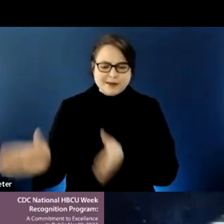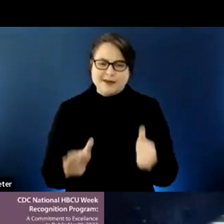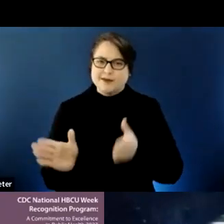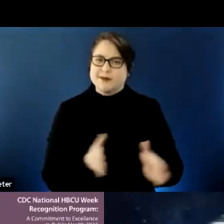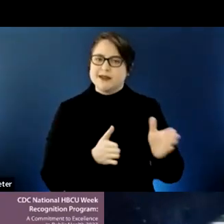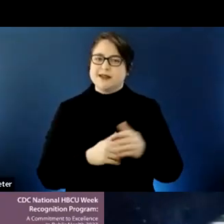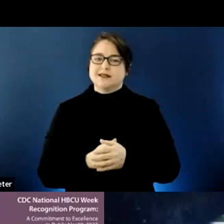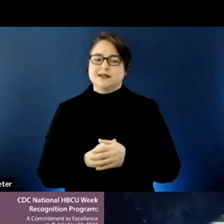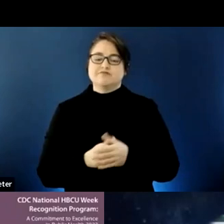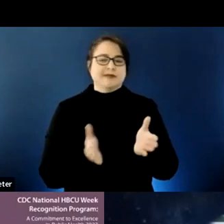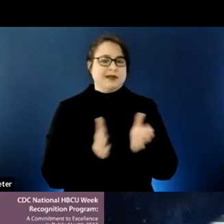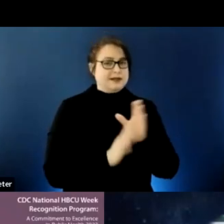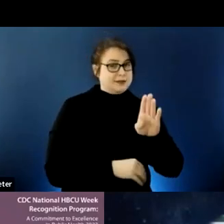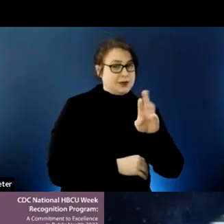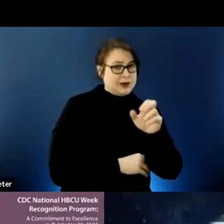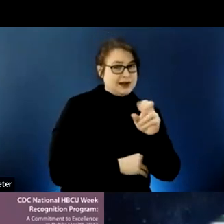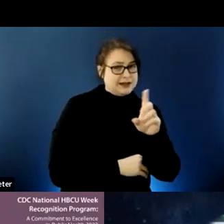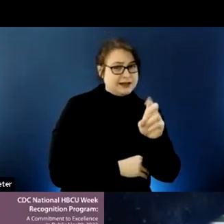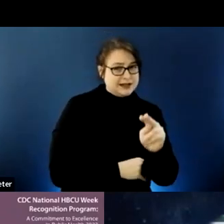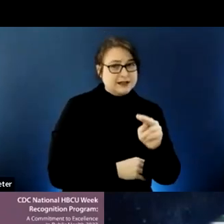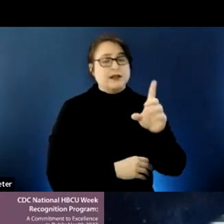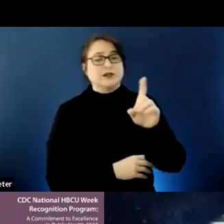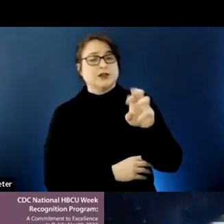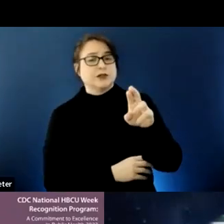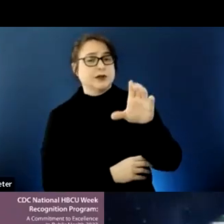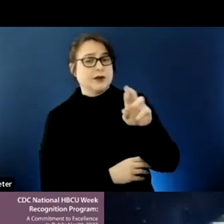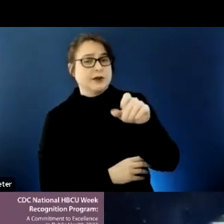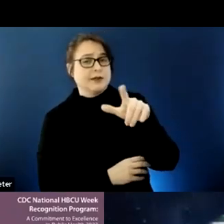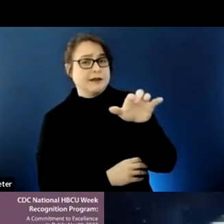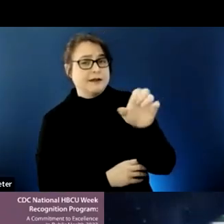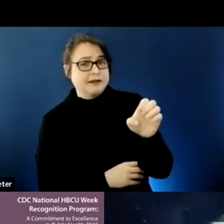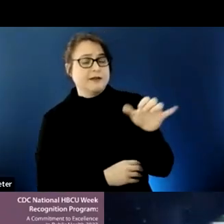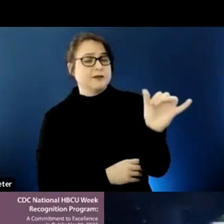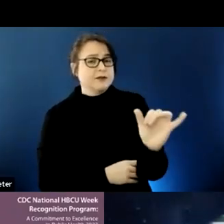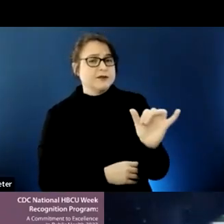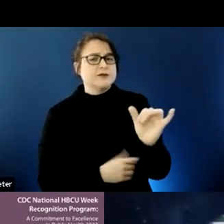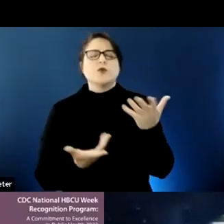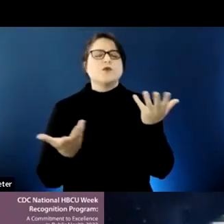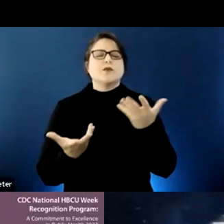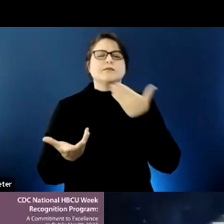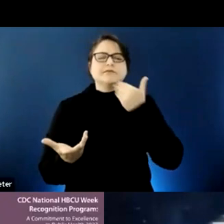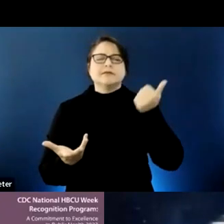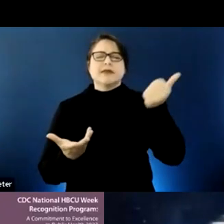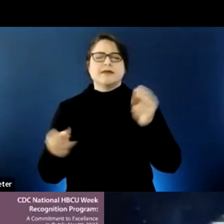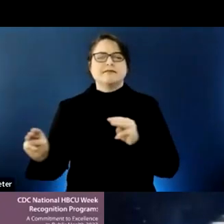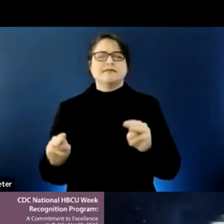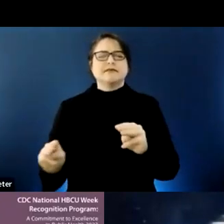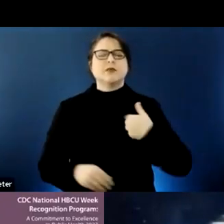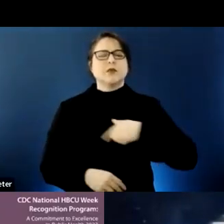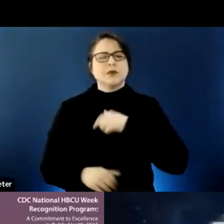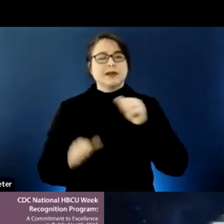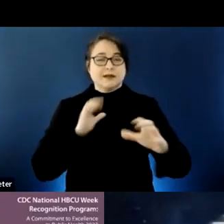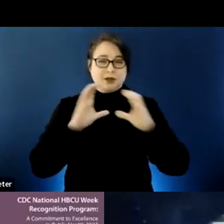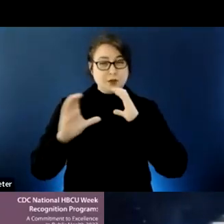Dr. Carlisle too. What would be some of the best methods that we could use to communicate information about the programs that we have in the